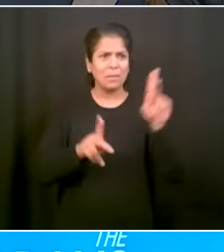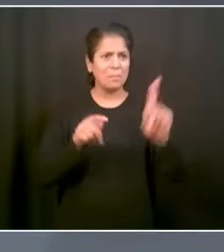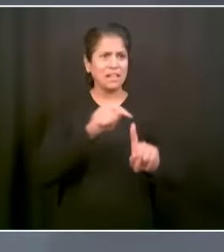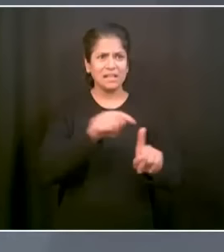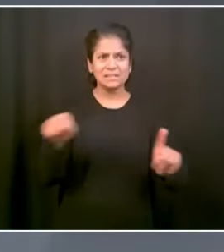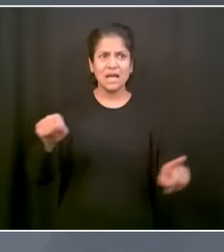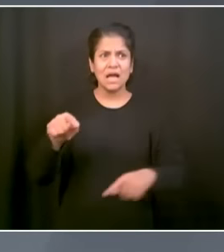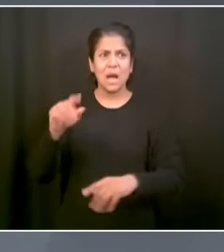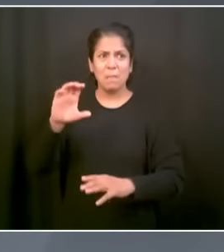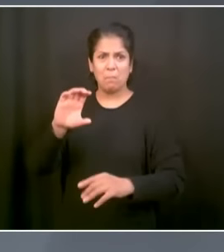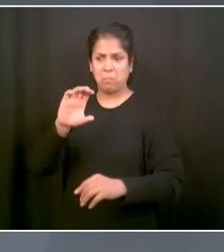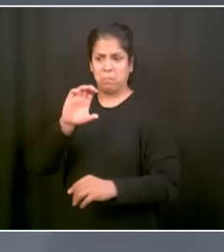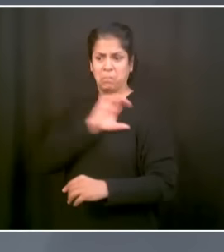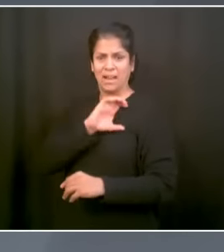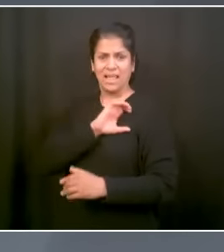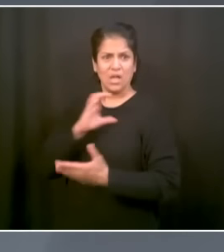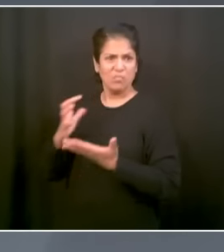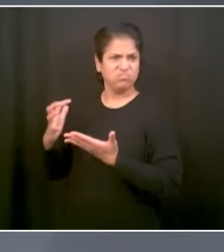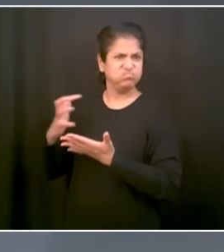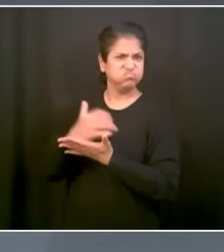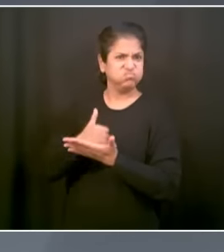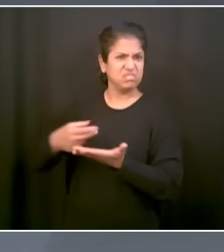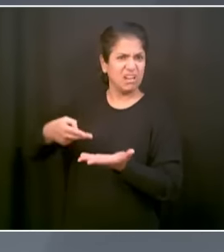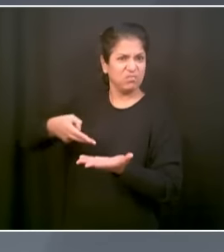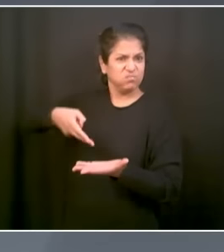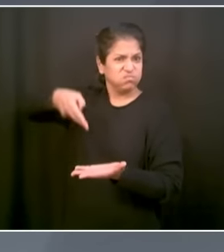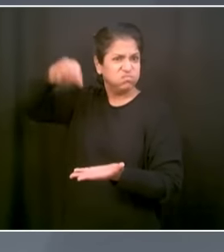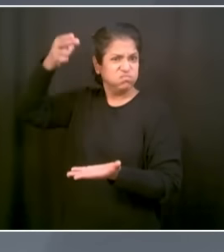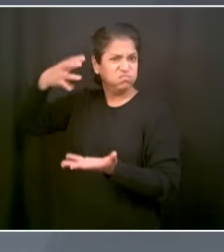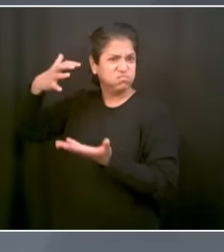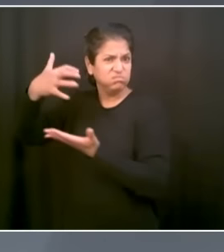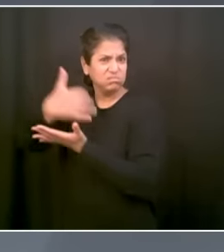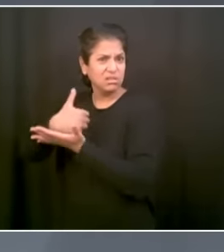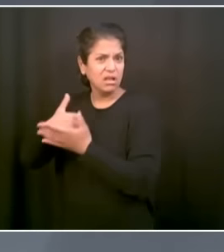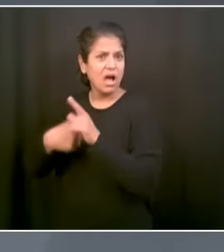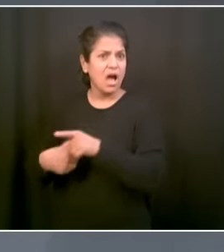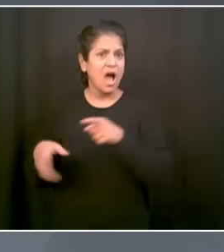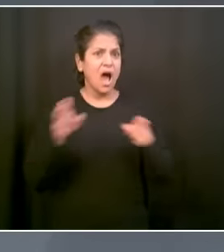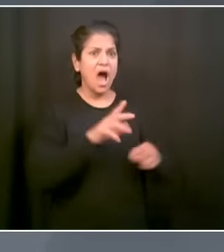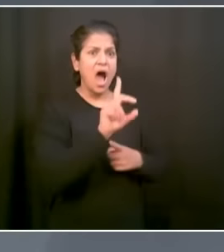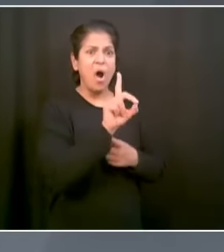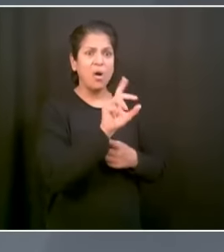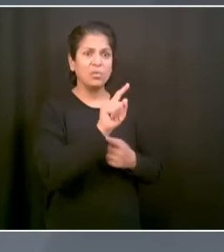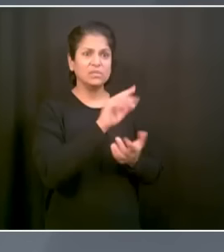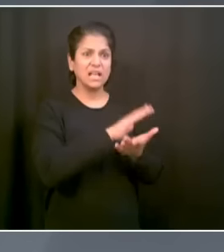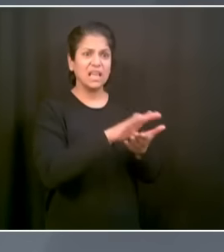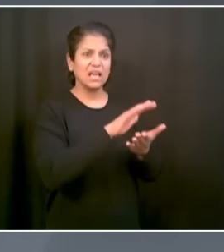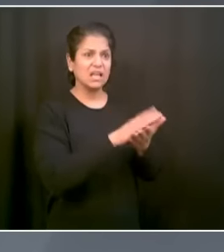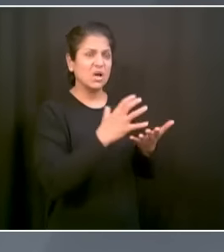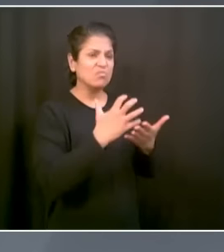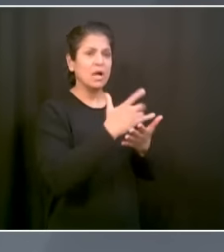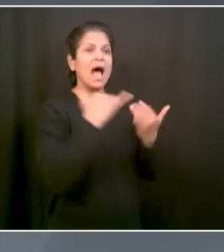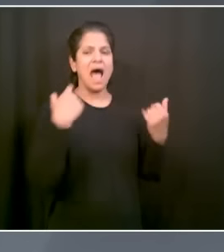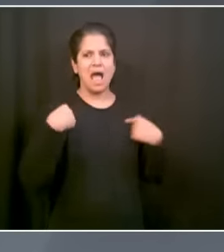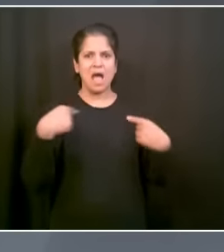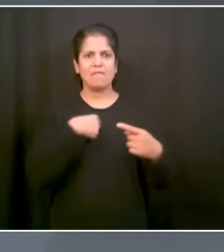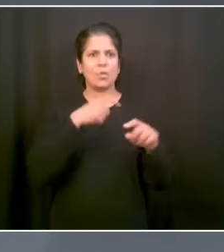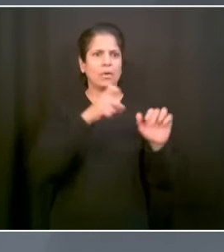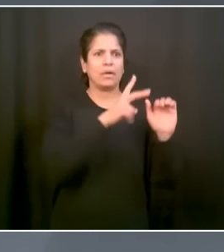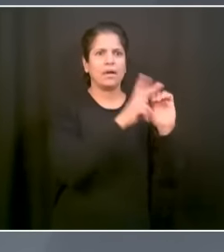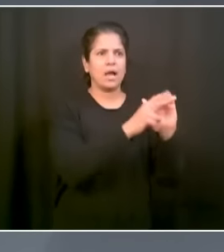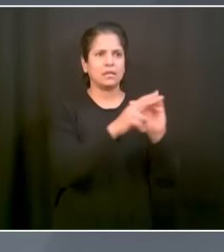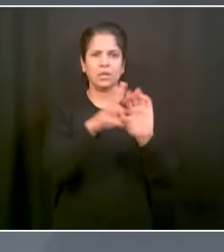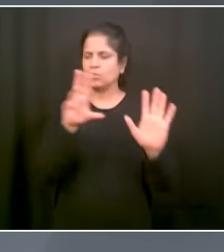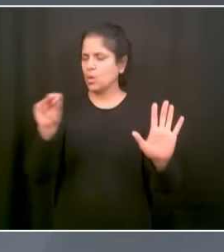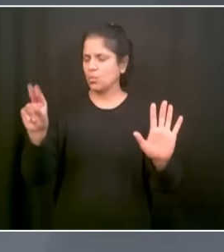not entertaining the idea of cuts. What we are talking about are savings and efficiencies that can be made, but not getting into the place where New Yorkers